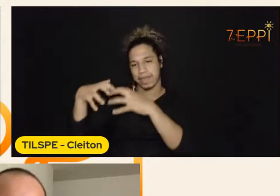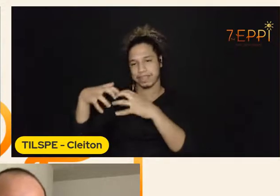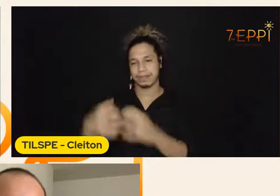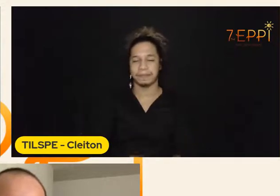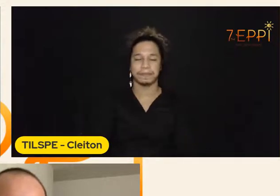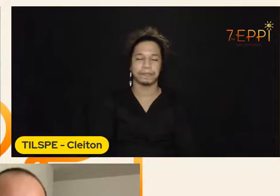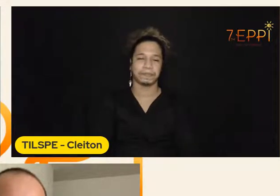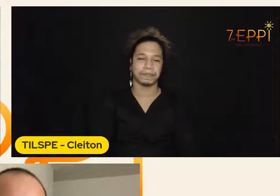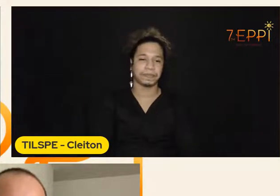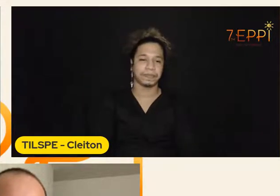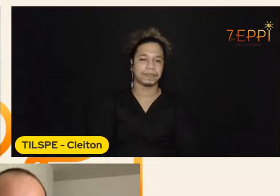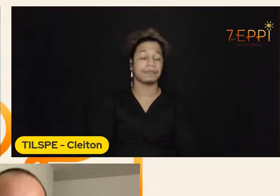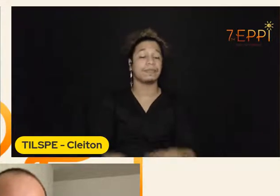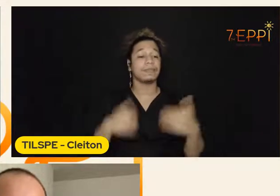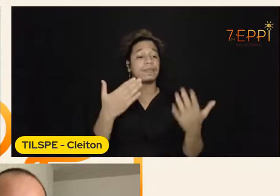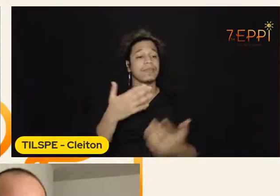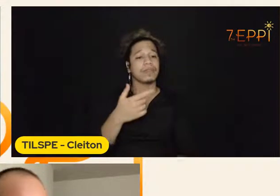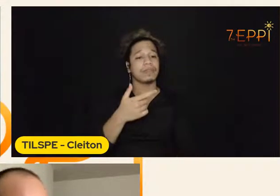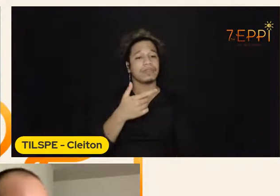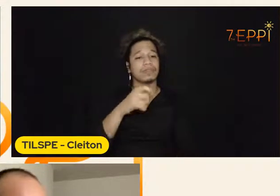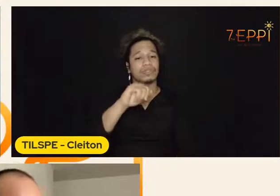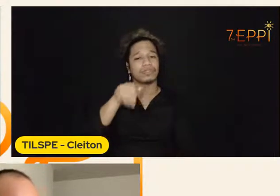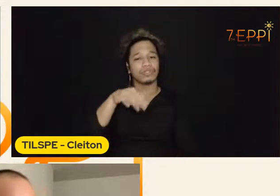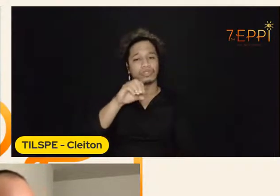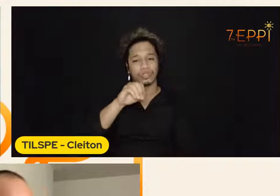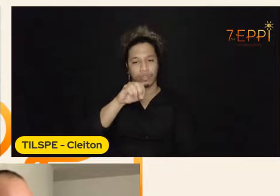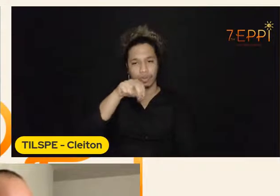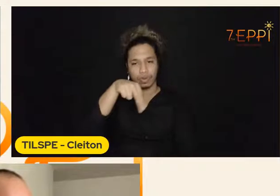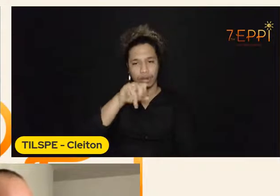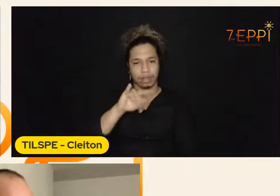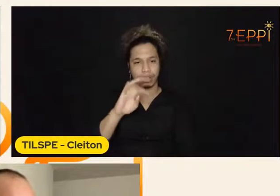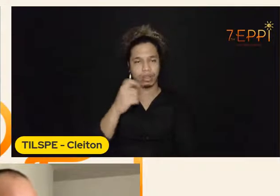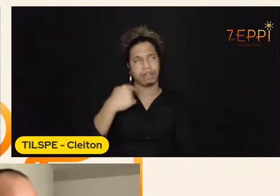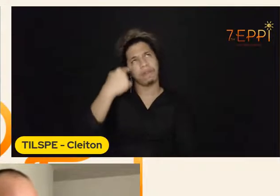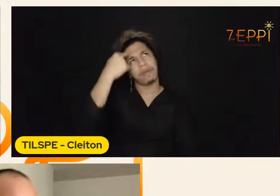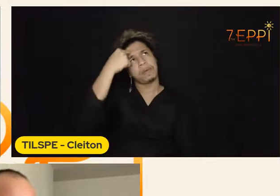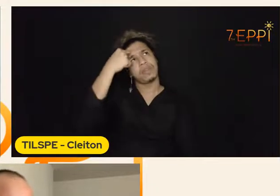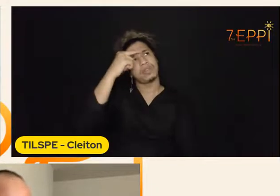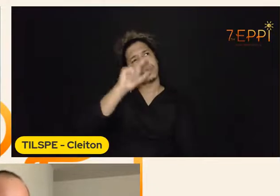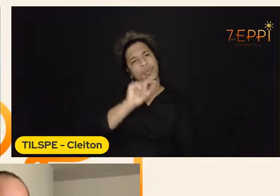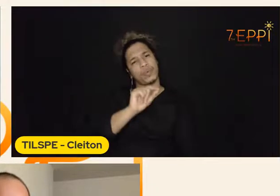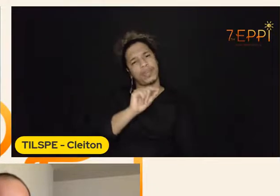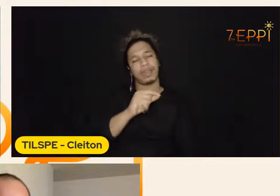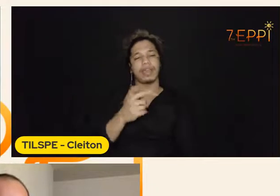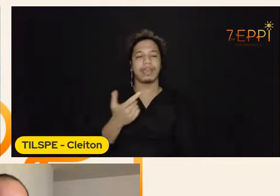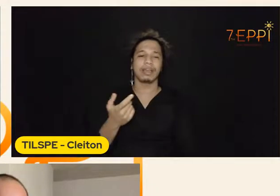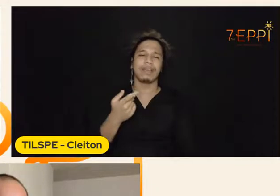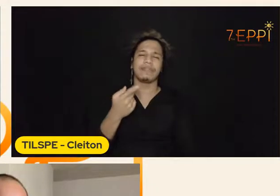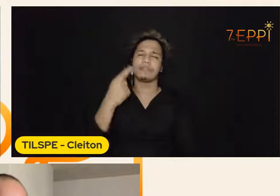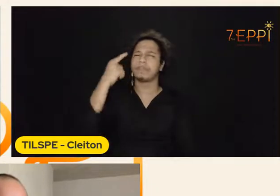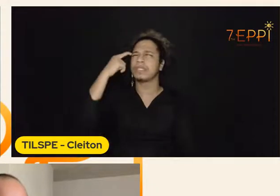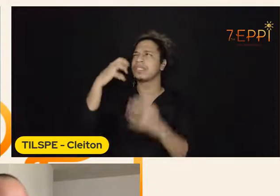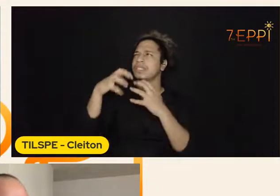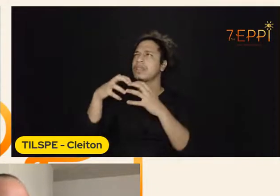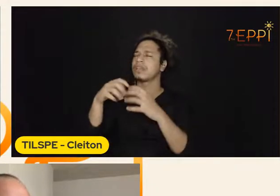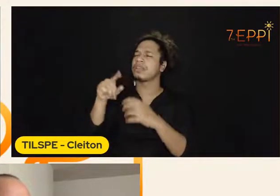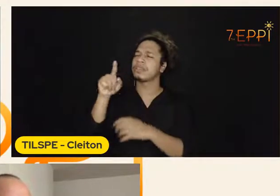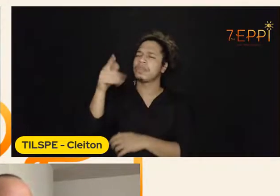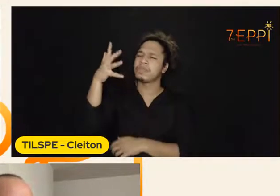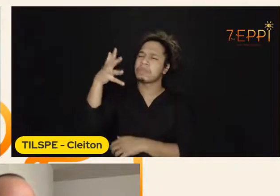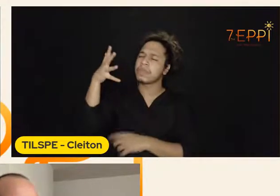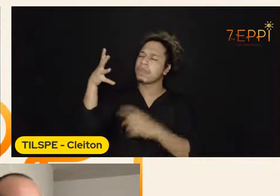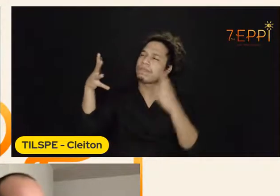So, Jonathan, I was thinking, I was reflecting here about your talk, and I